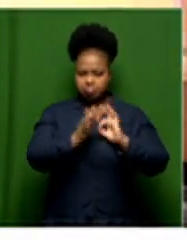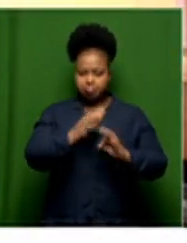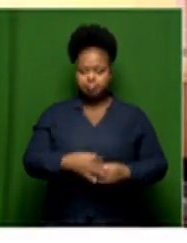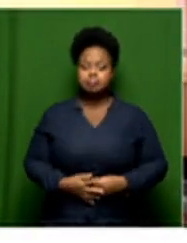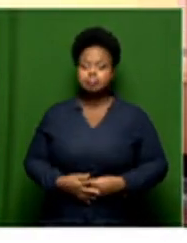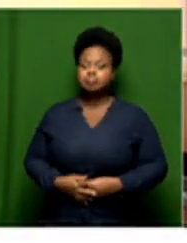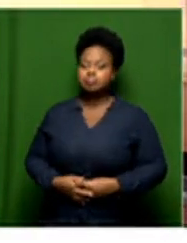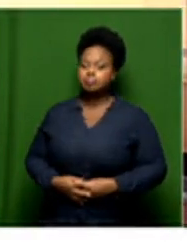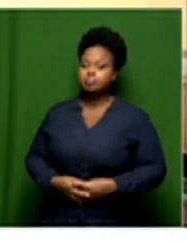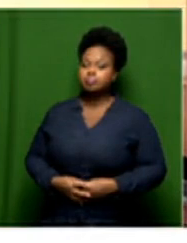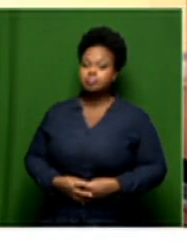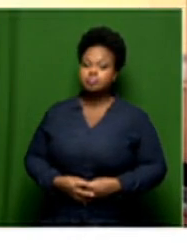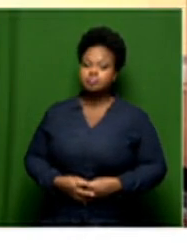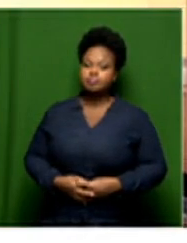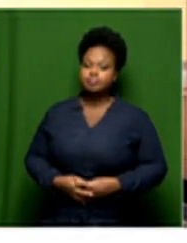Yeah.